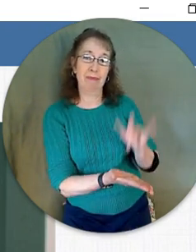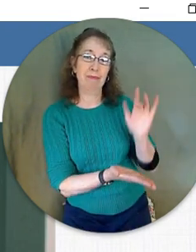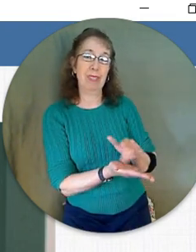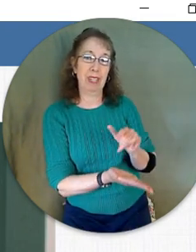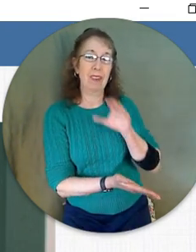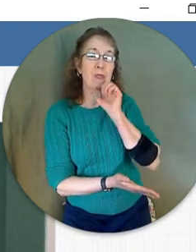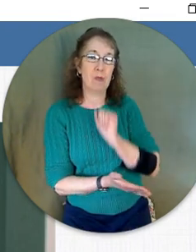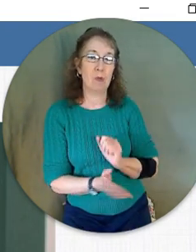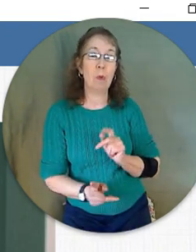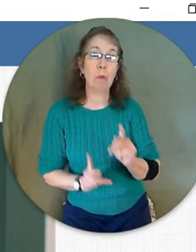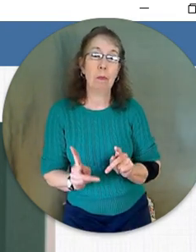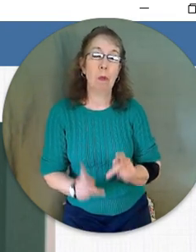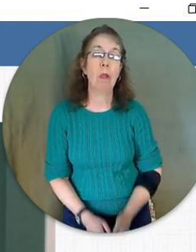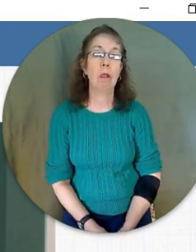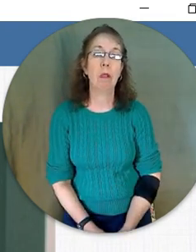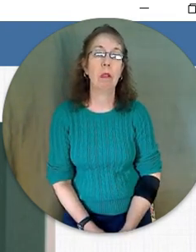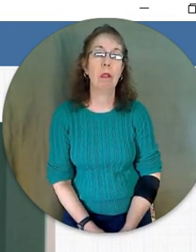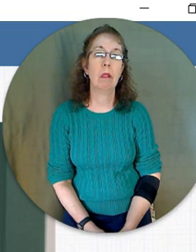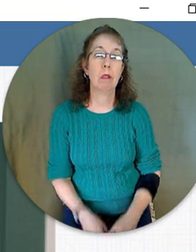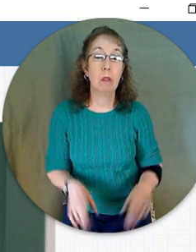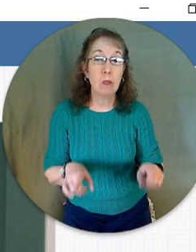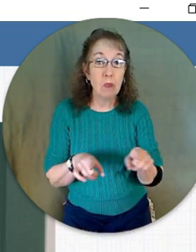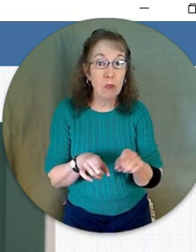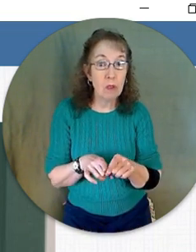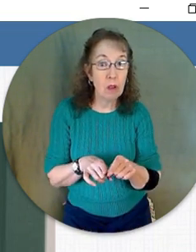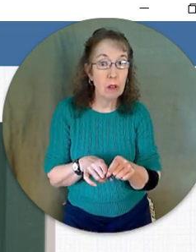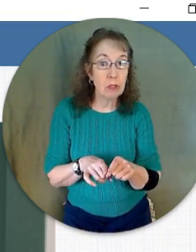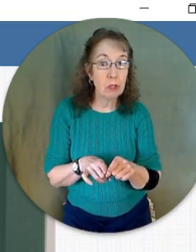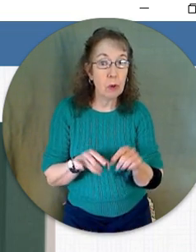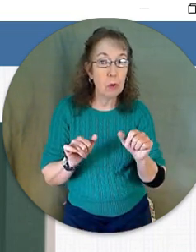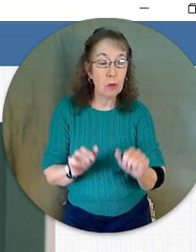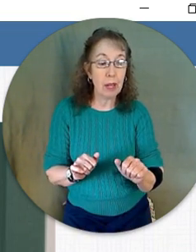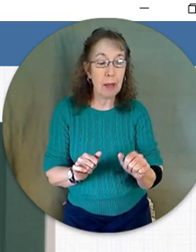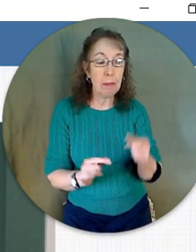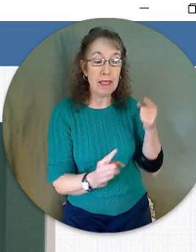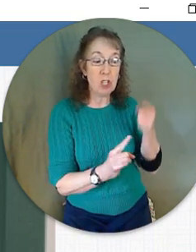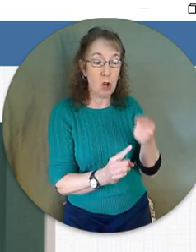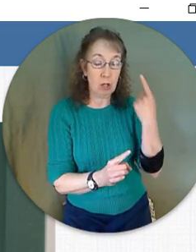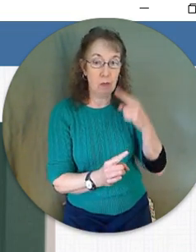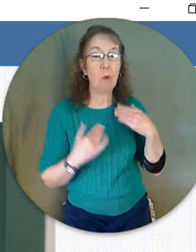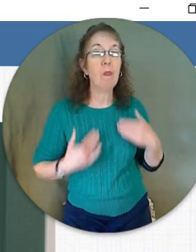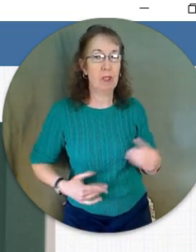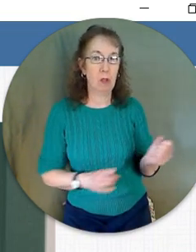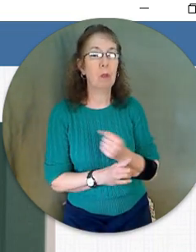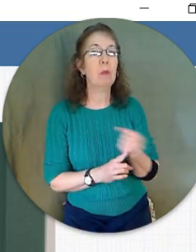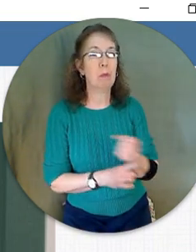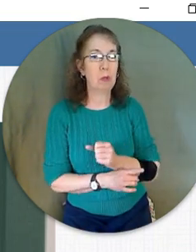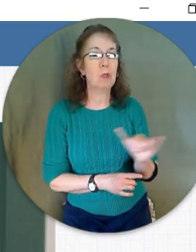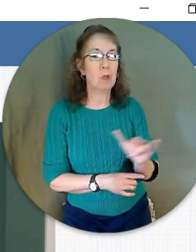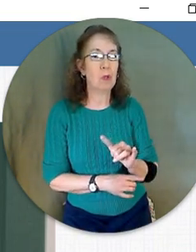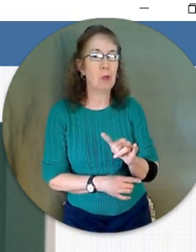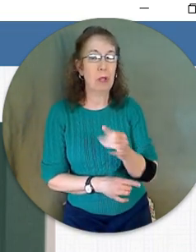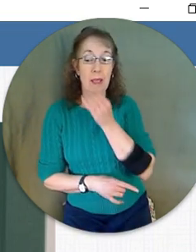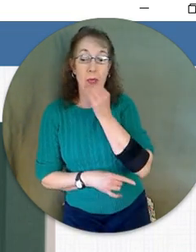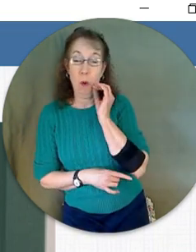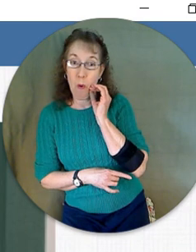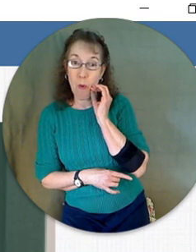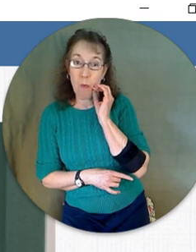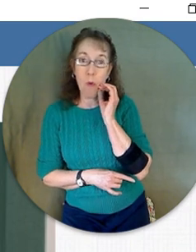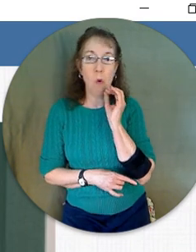of. They're also can be the target for physical abuse. This can occur in the home, or it can